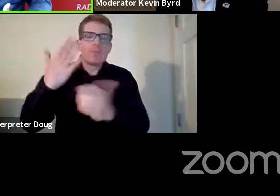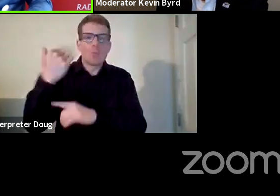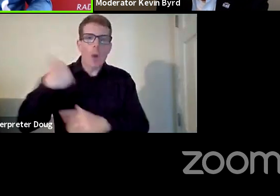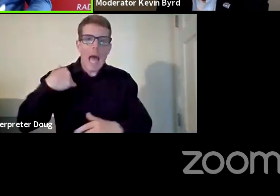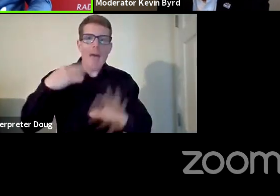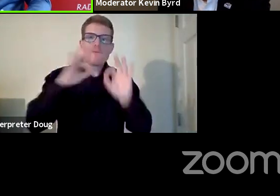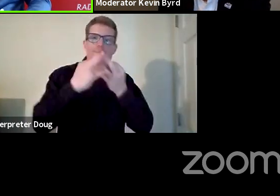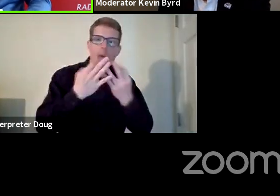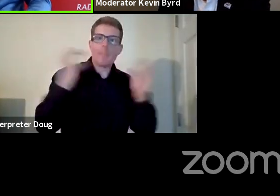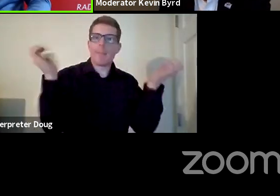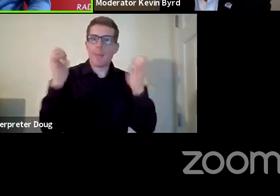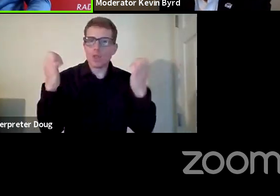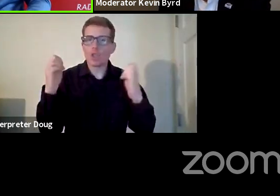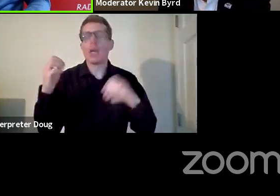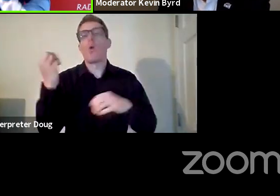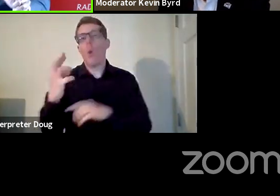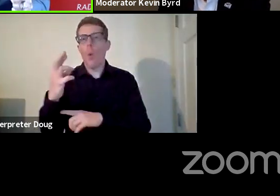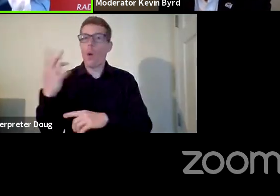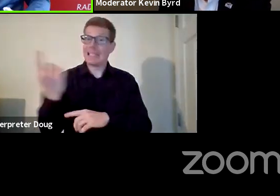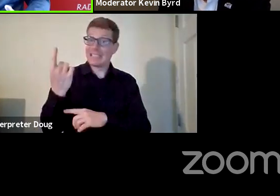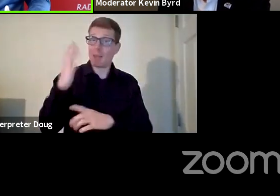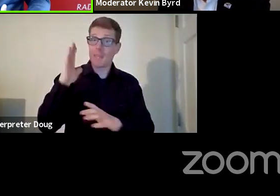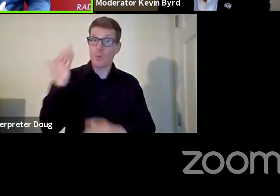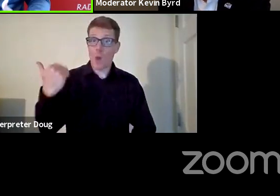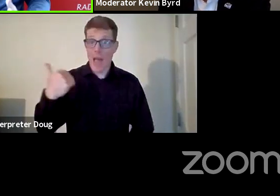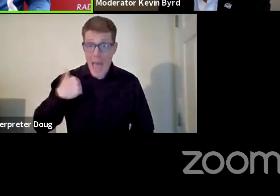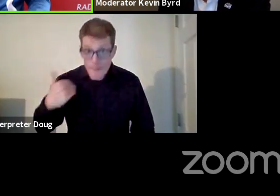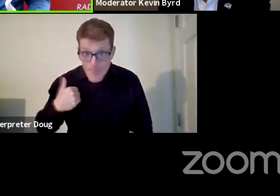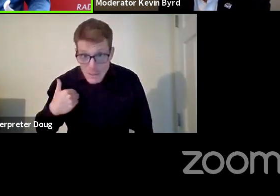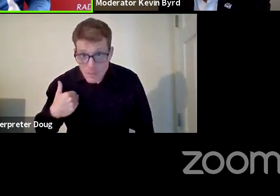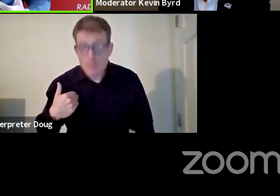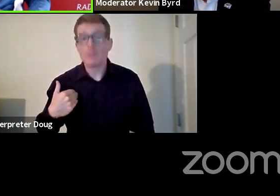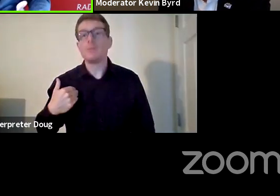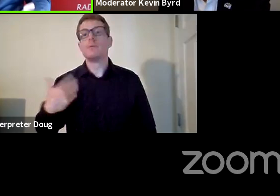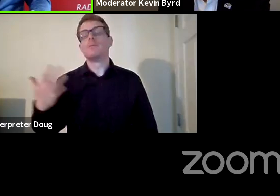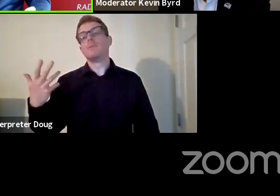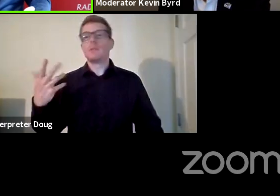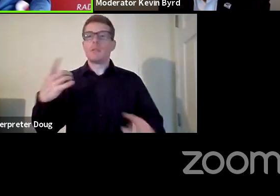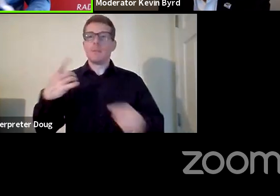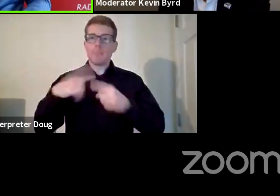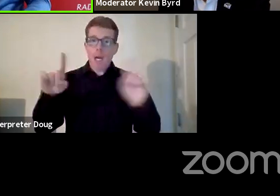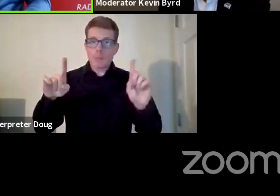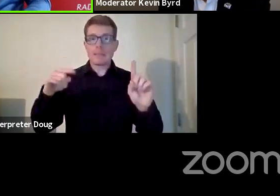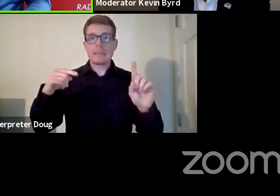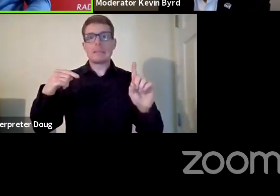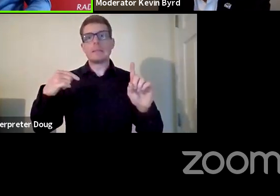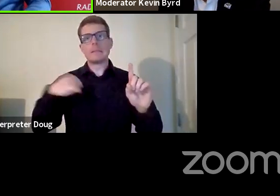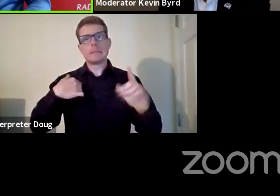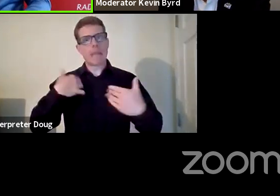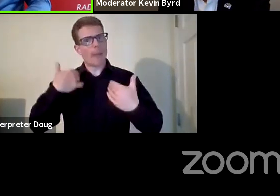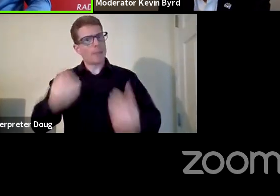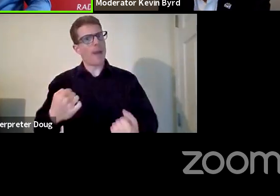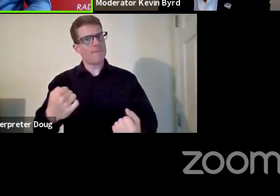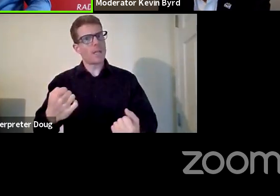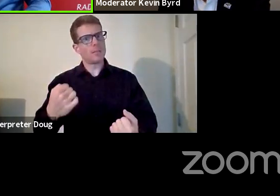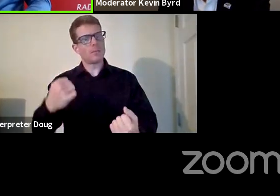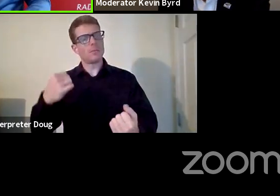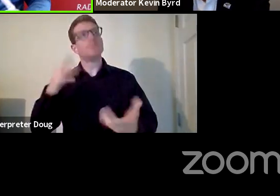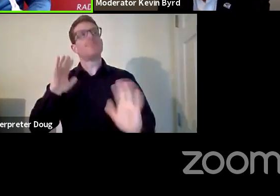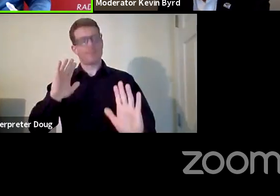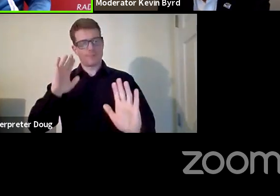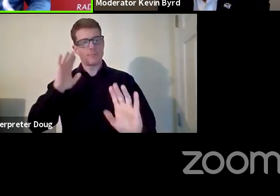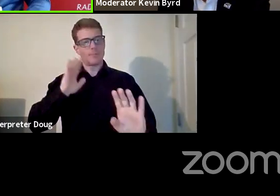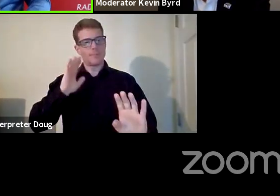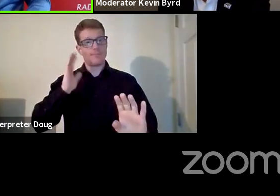I'm cautiously optimistic on another front. When this initially started, we developed